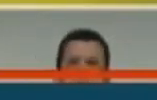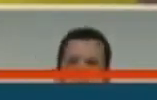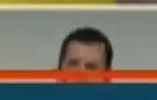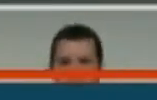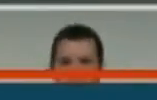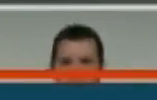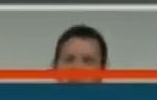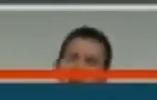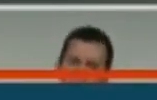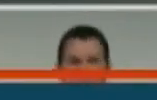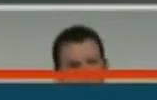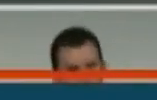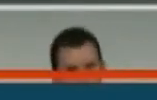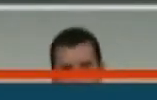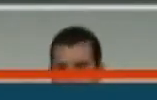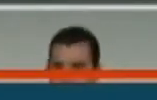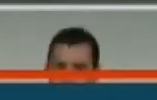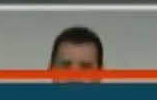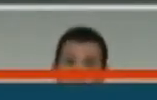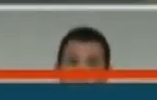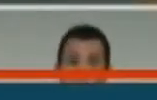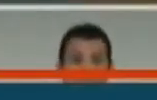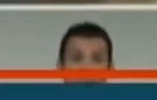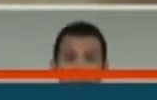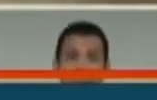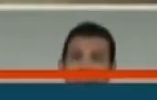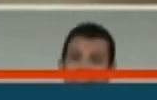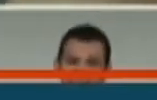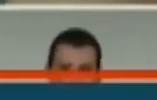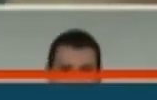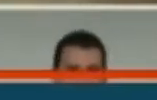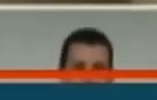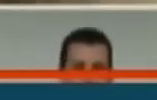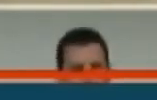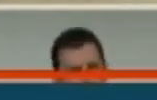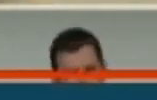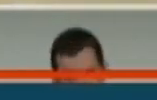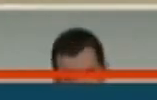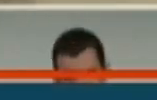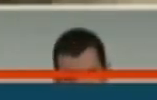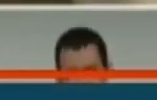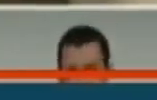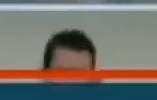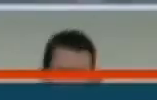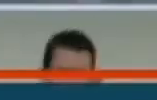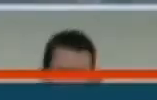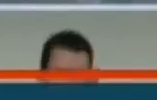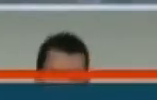November, the World Health Organization included a second Cuban vaccine candidate named